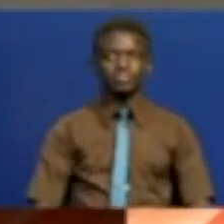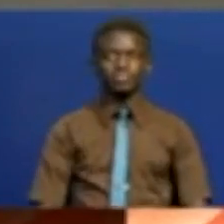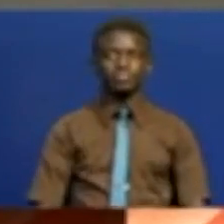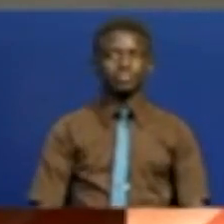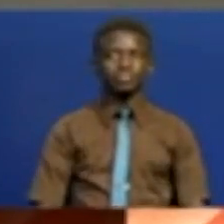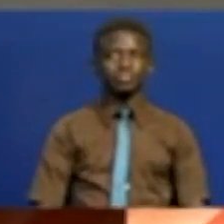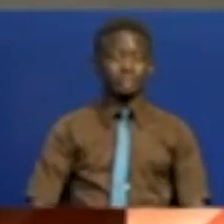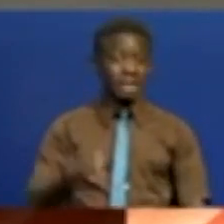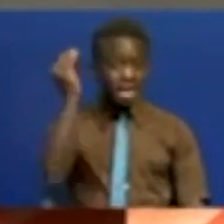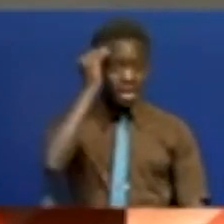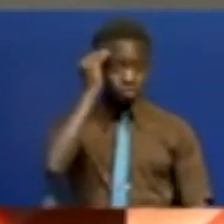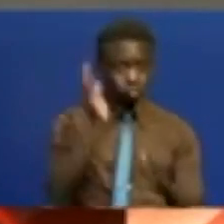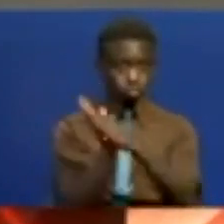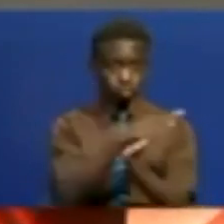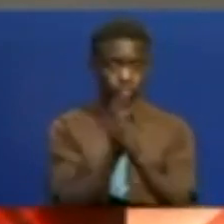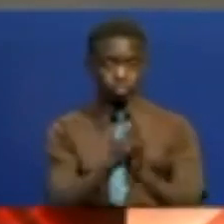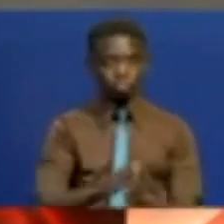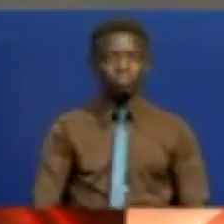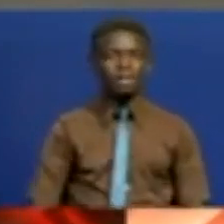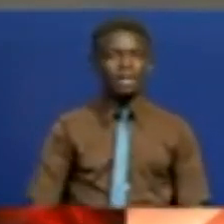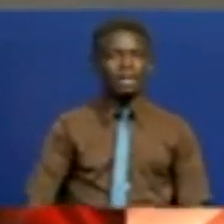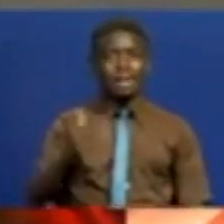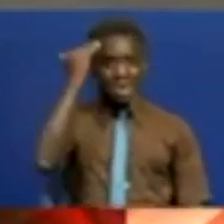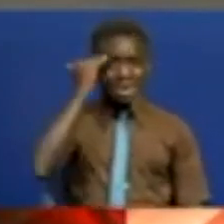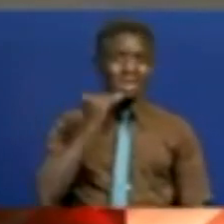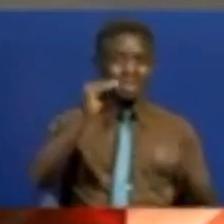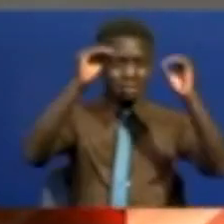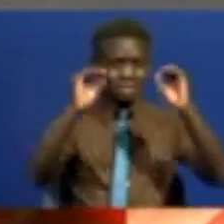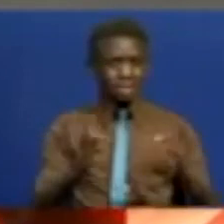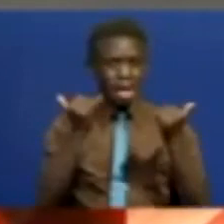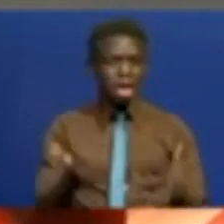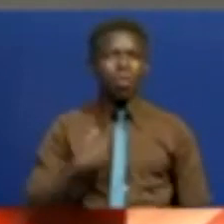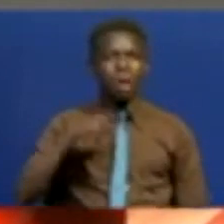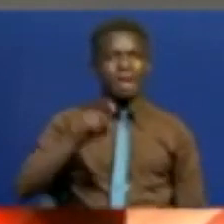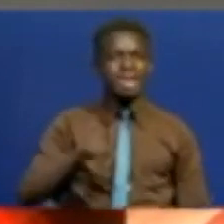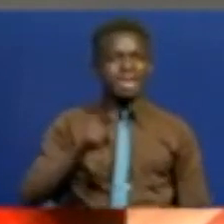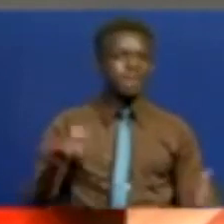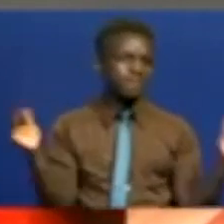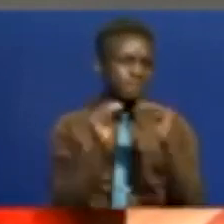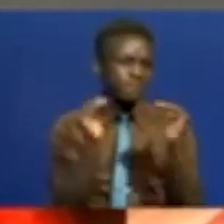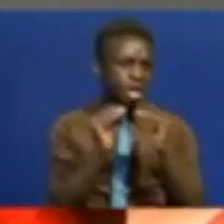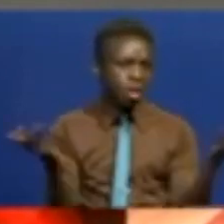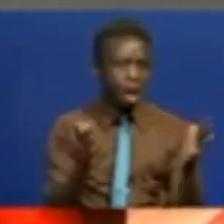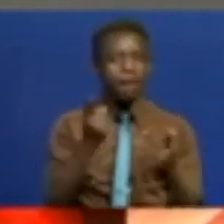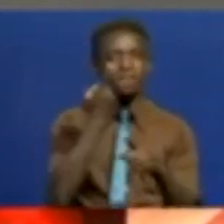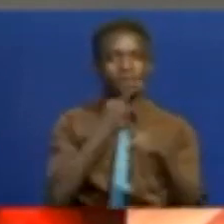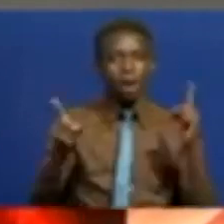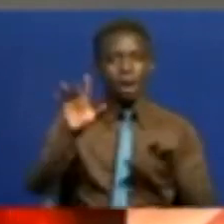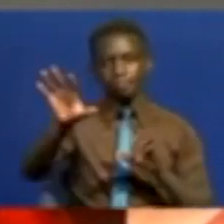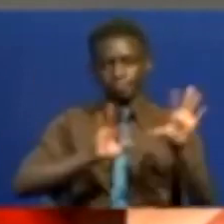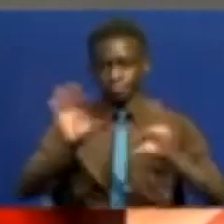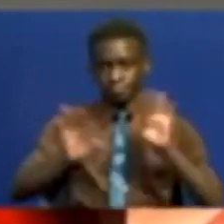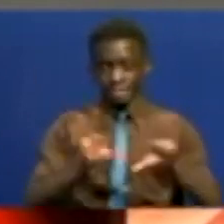And now on education matters, private head teachers now want fairness in Form 1 selections, even